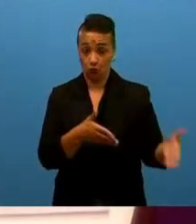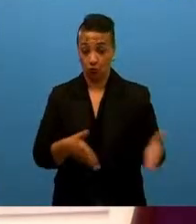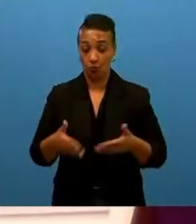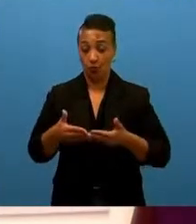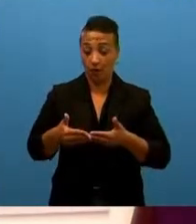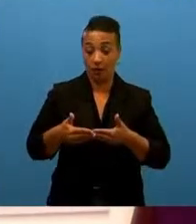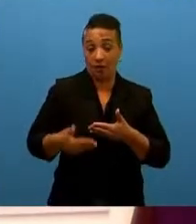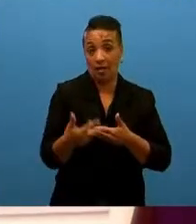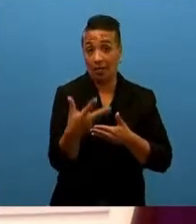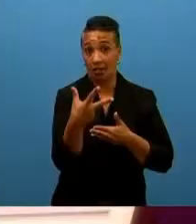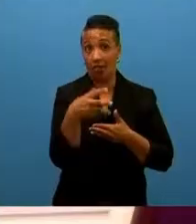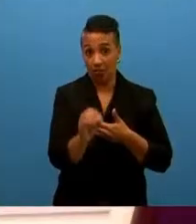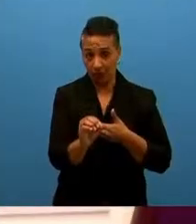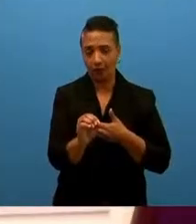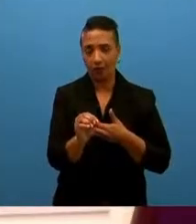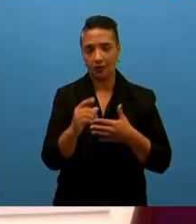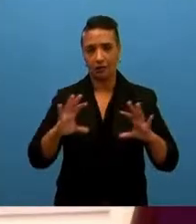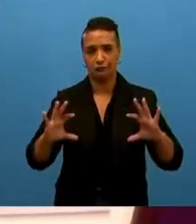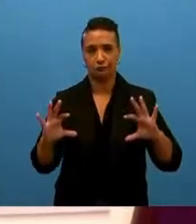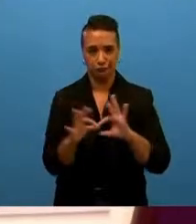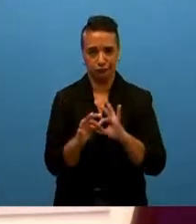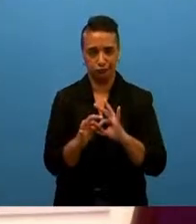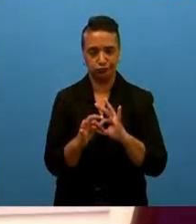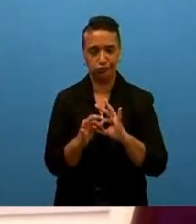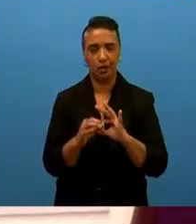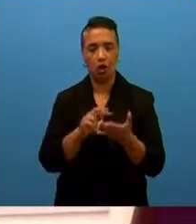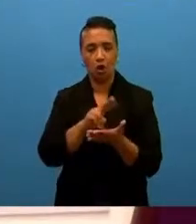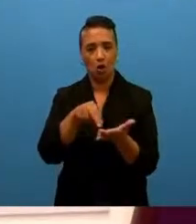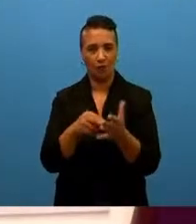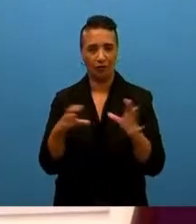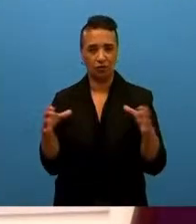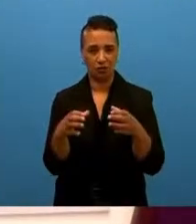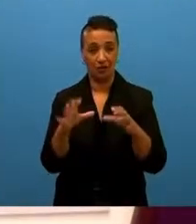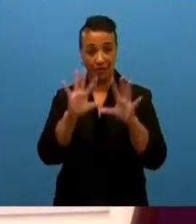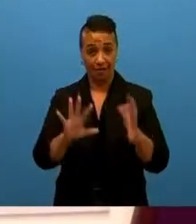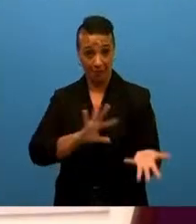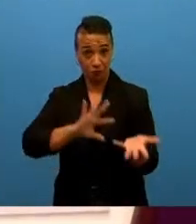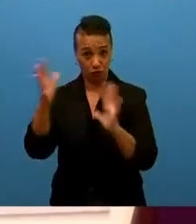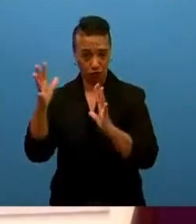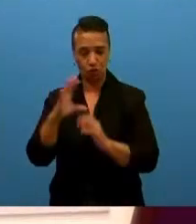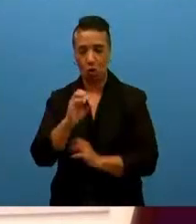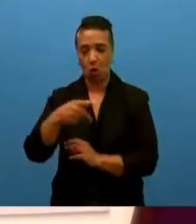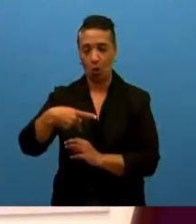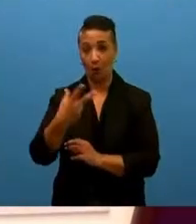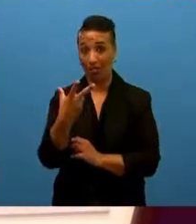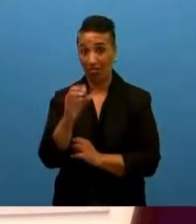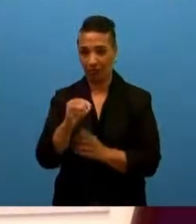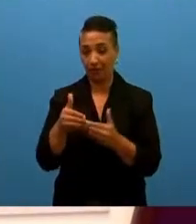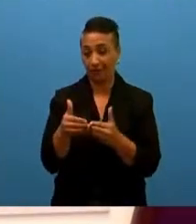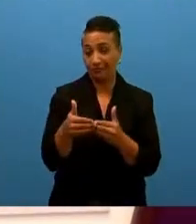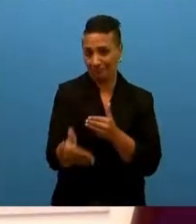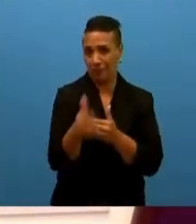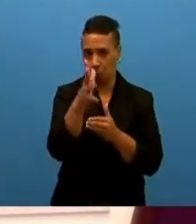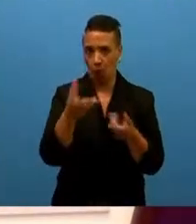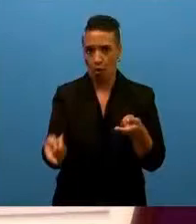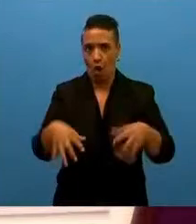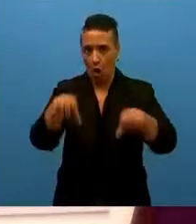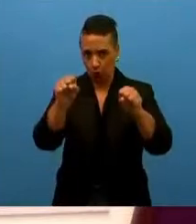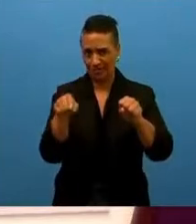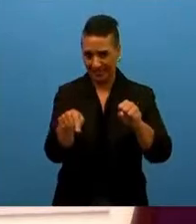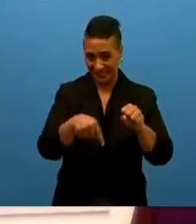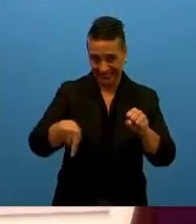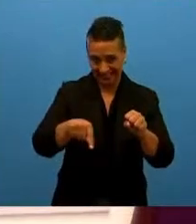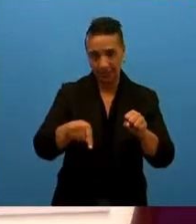of the Parties to the UN Framework Convention on Climate Change, COP30, in Belém do Pará, Brazil is committed